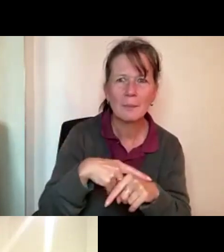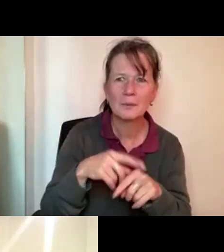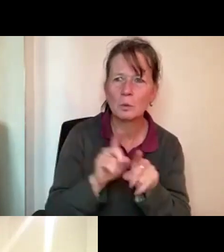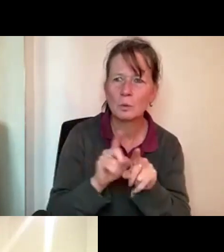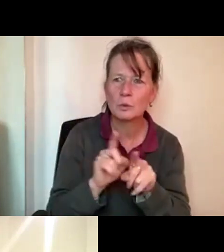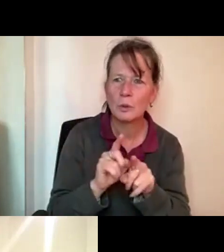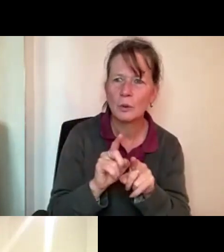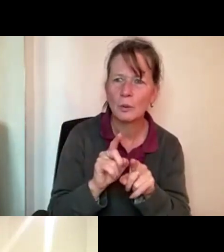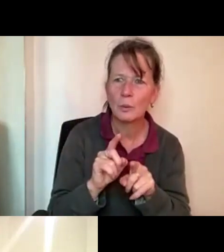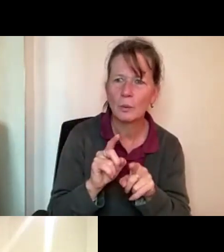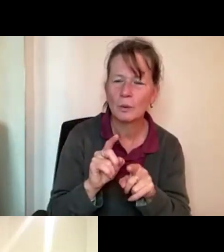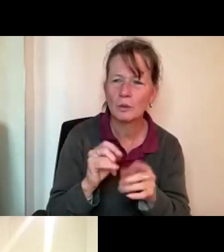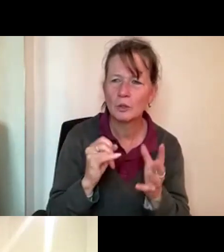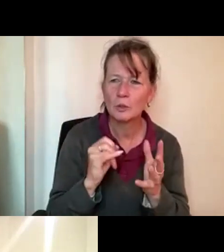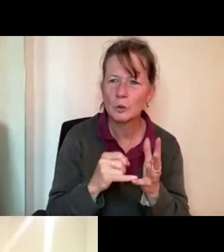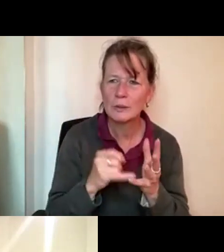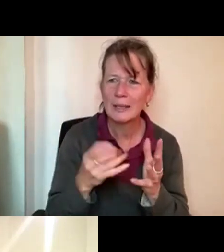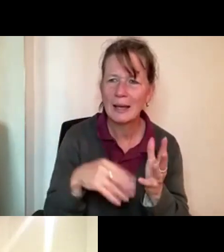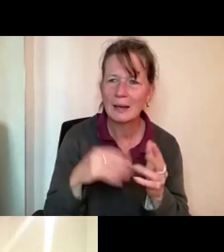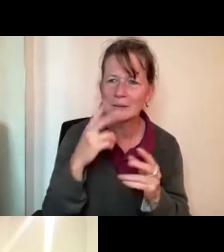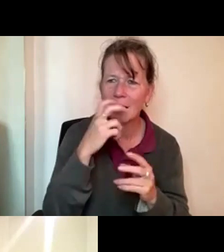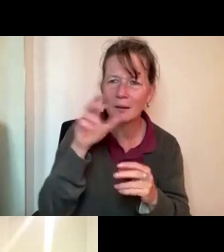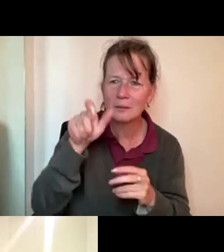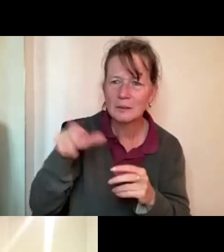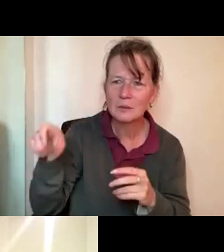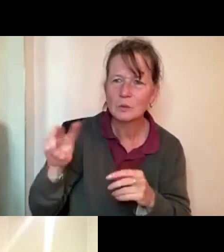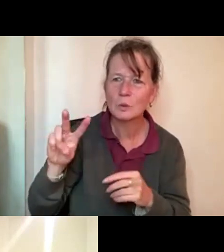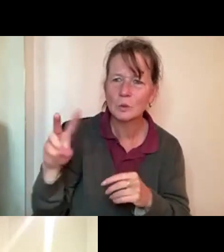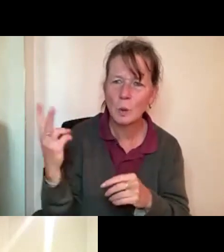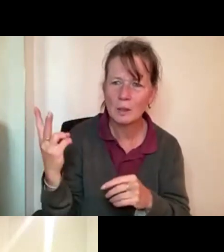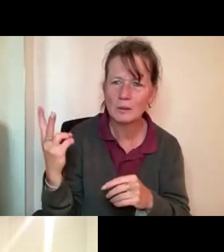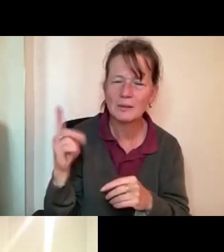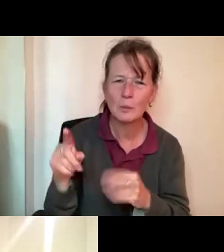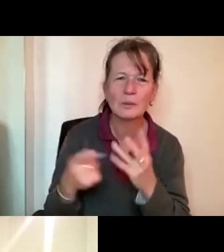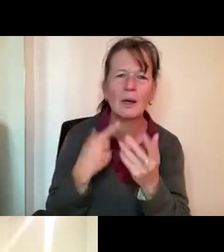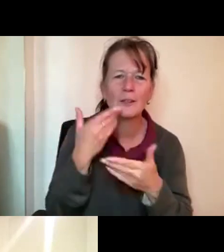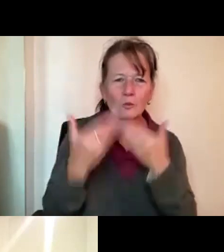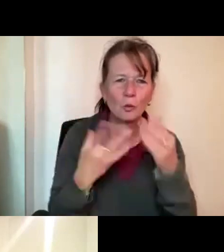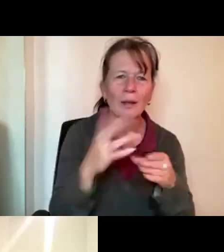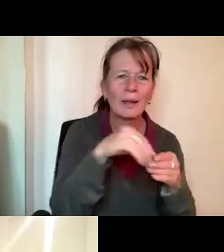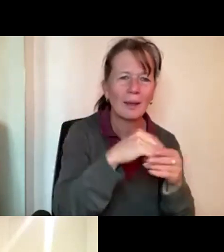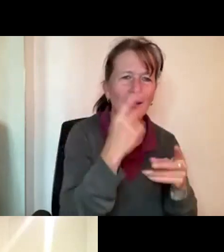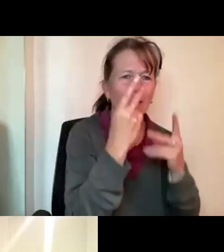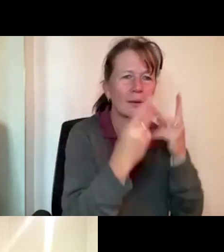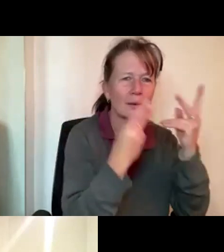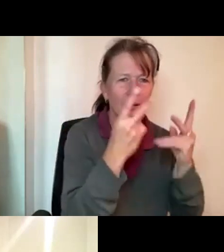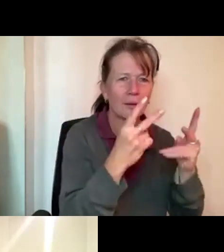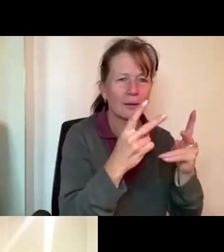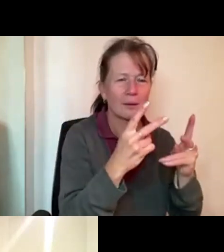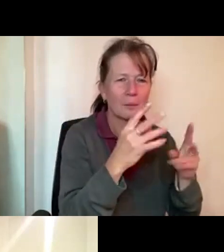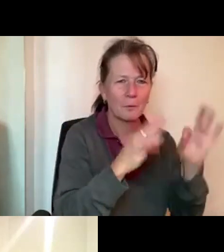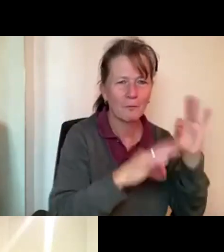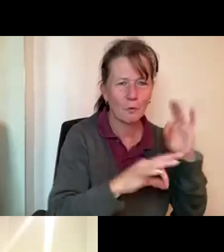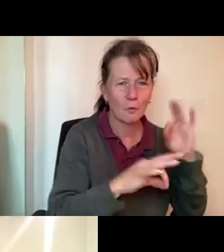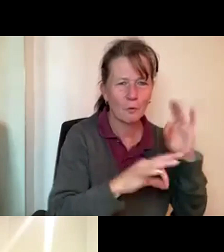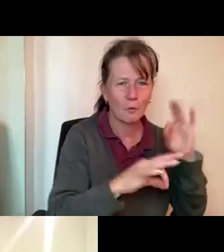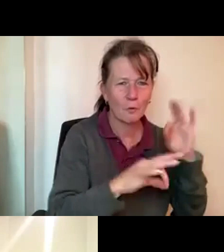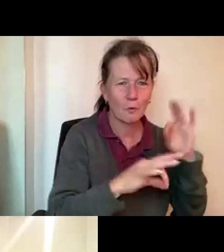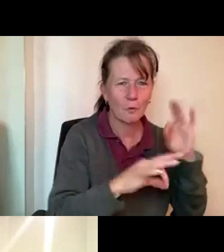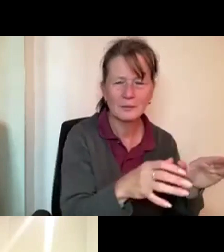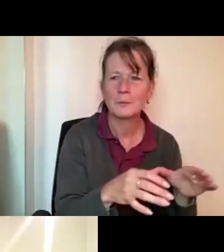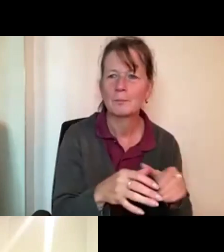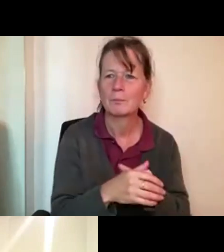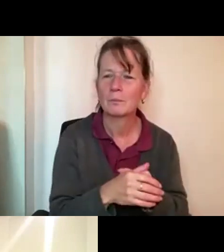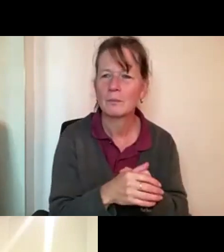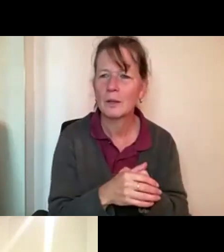painted Susanna and the Elders twice. That was one of the other stories in it. So it's obviously stories that resonate